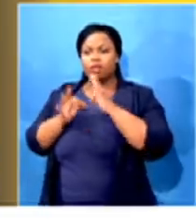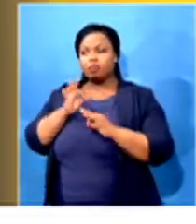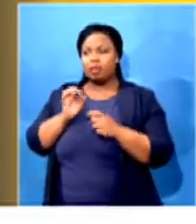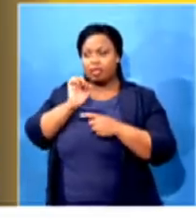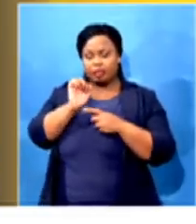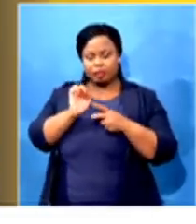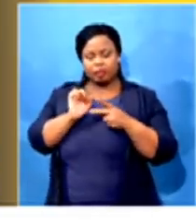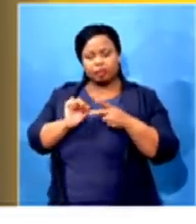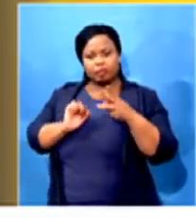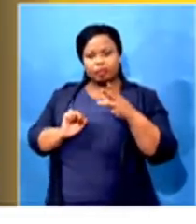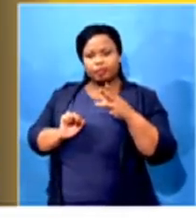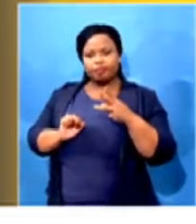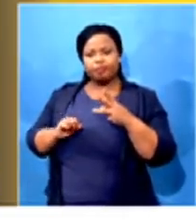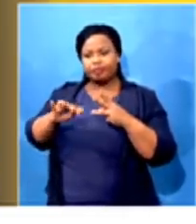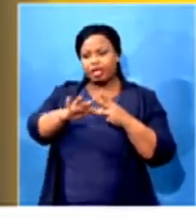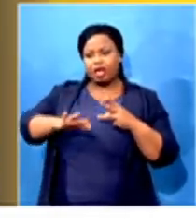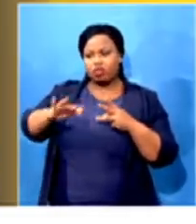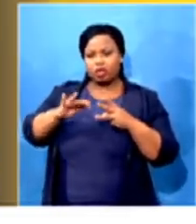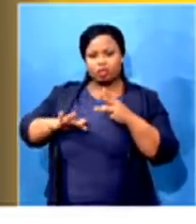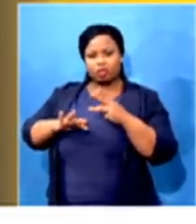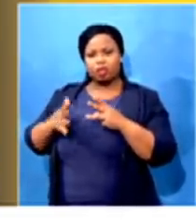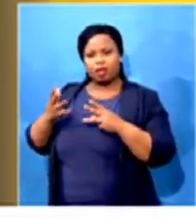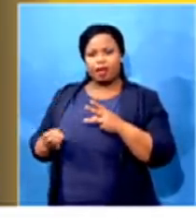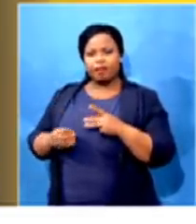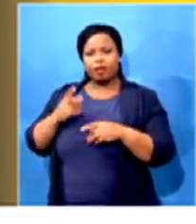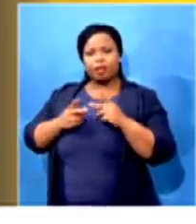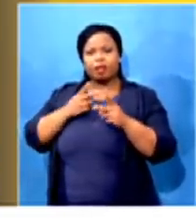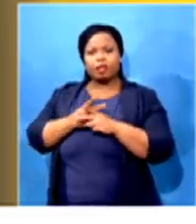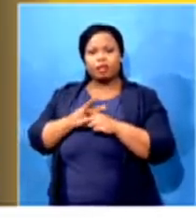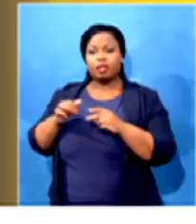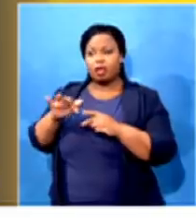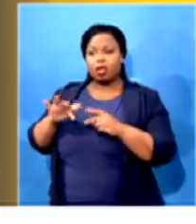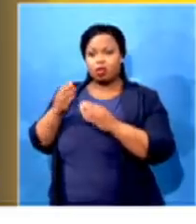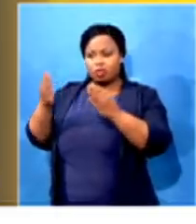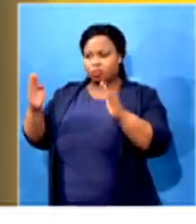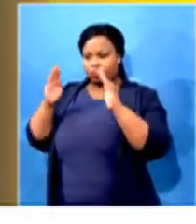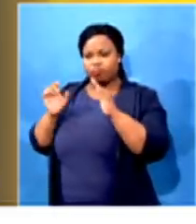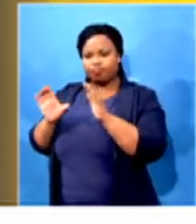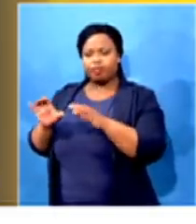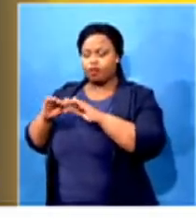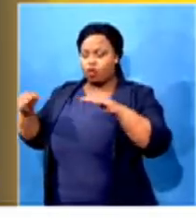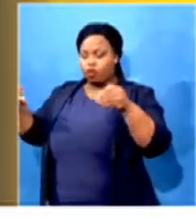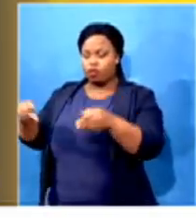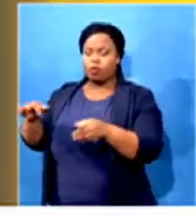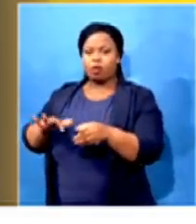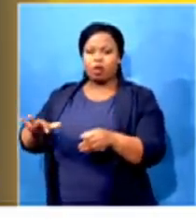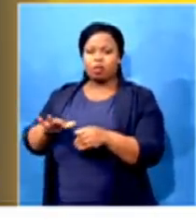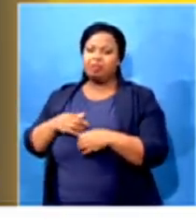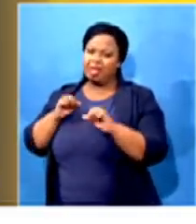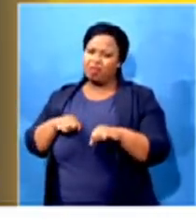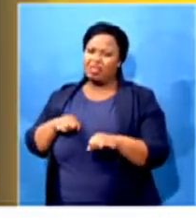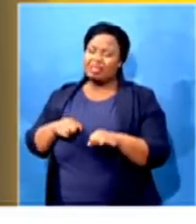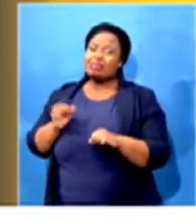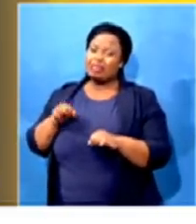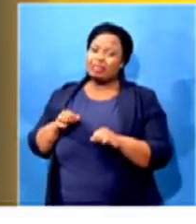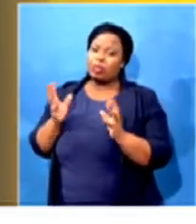of the sites that they have and the crematorium areas that they have. We agreed that they are not enough.